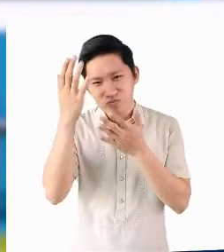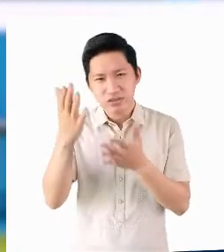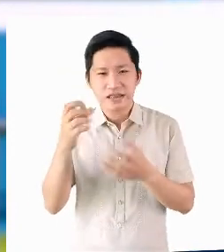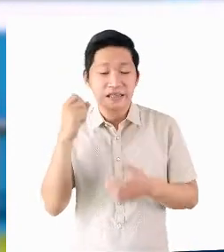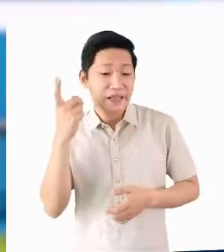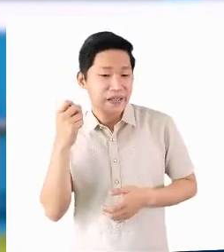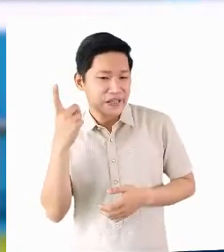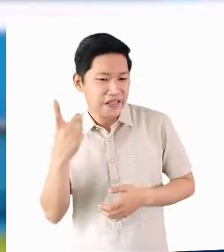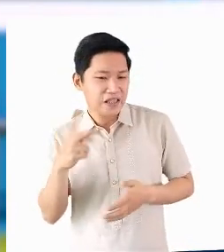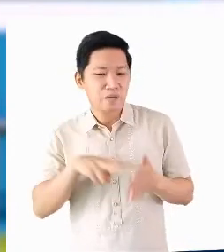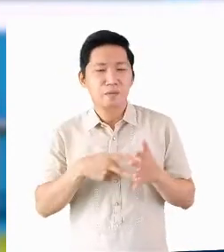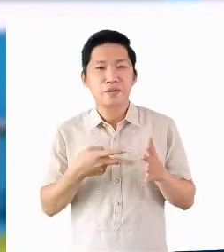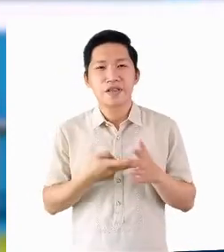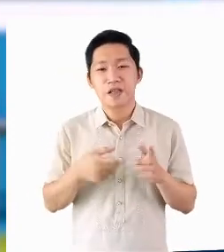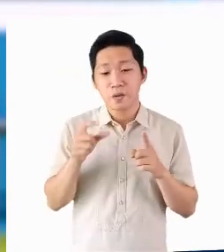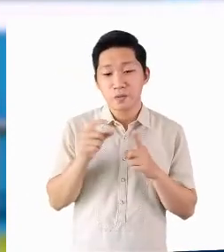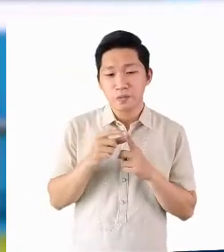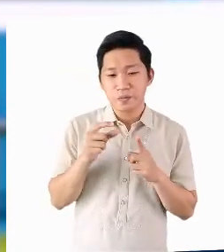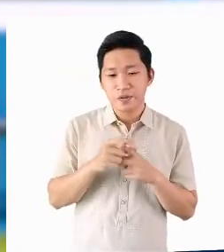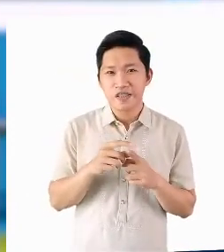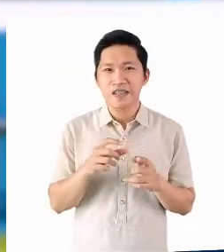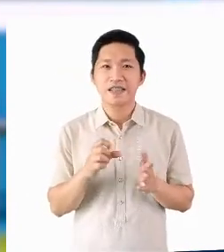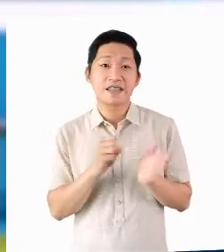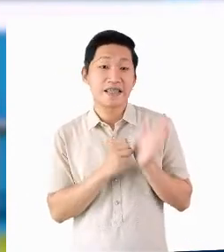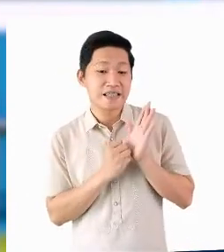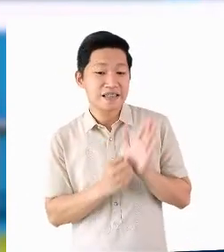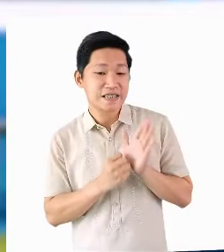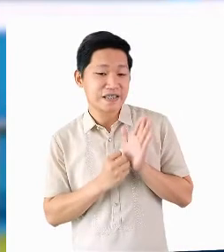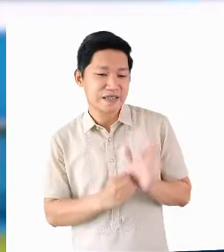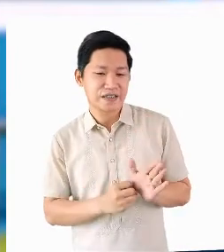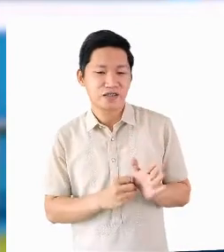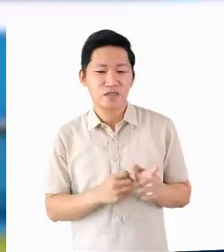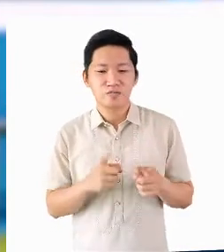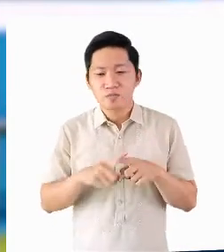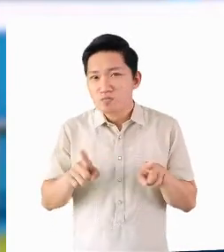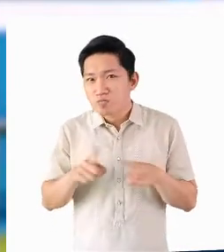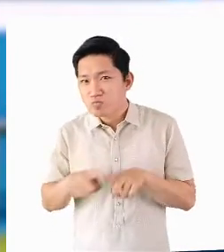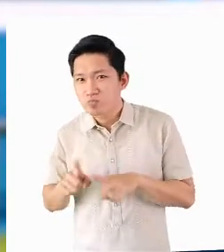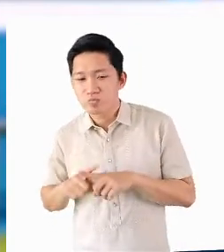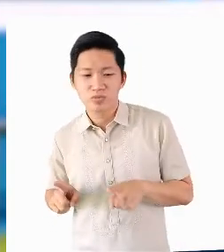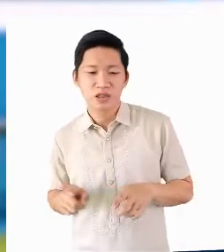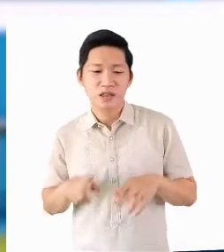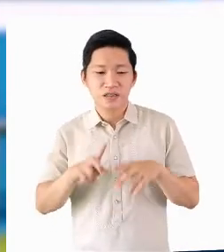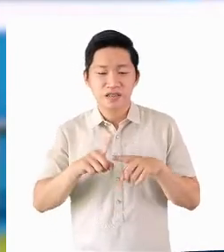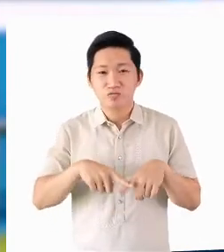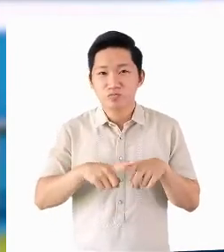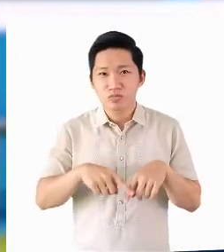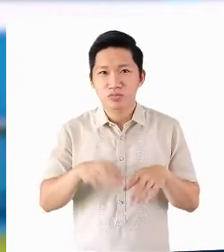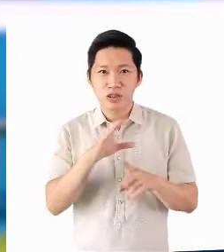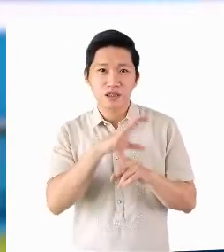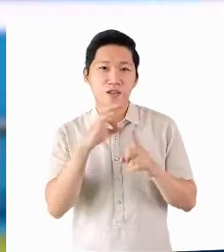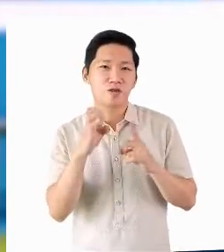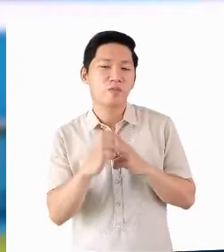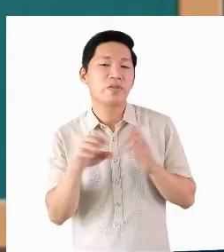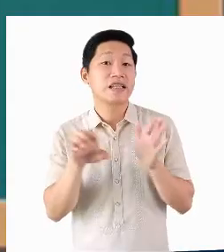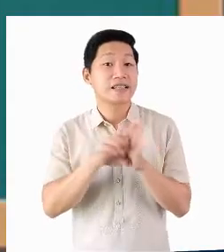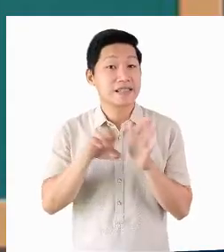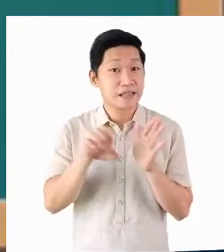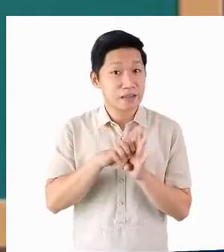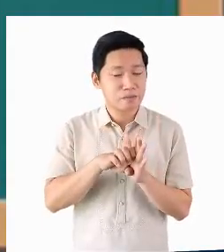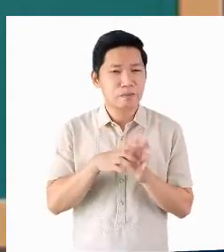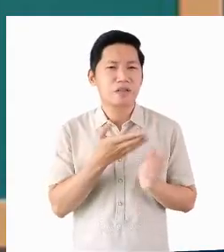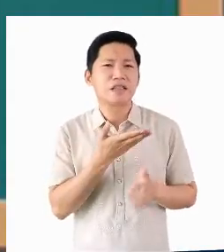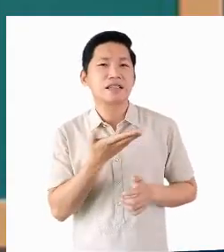The meaning of words and symbols also varies depending on the culture. Examples are